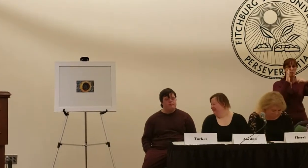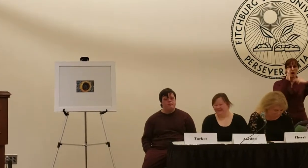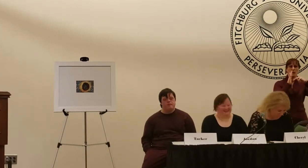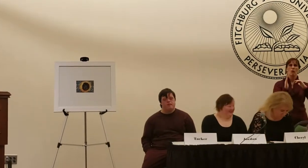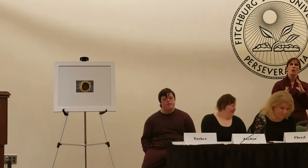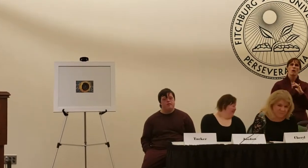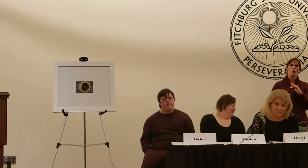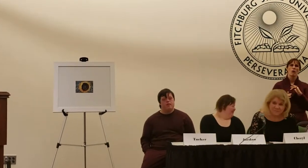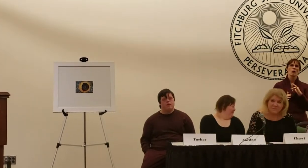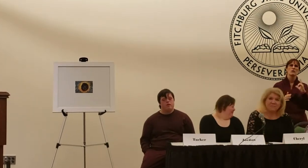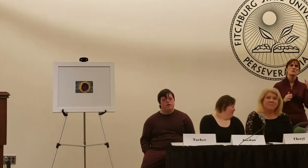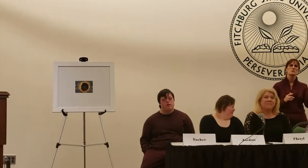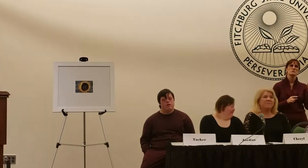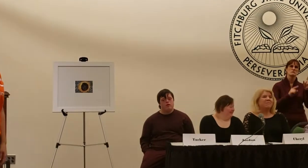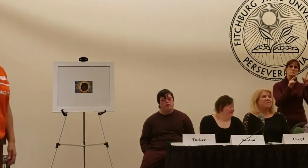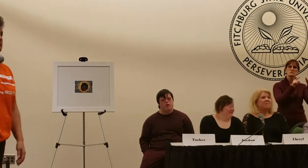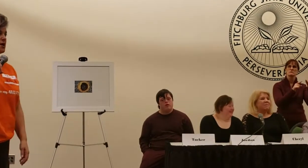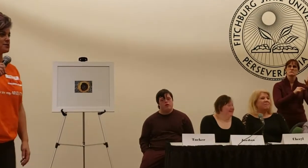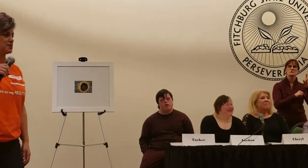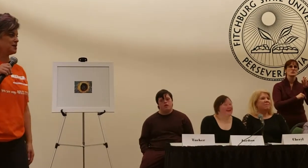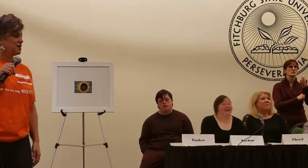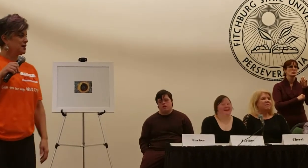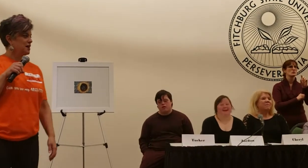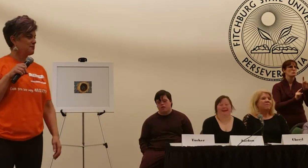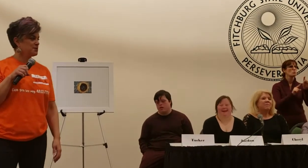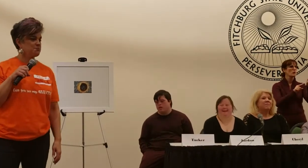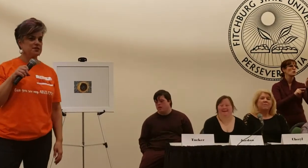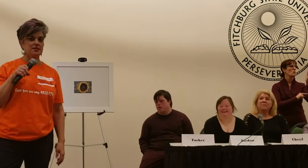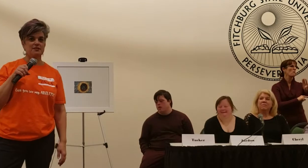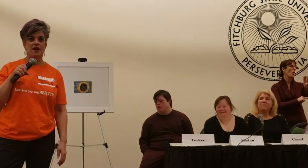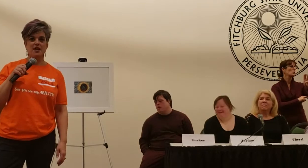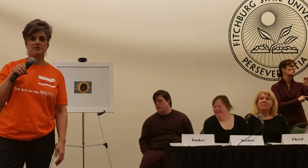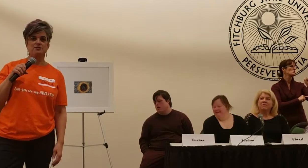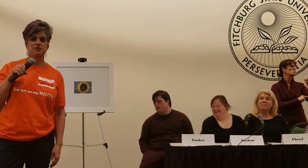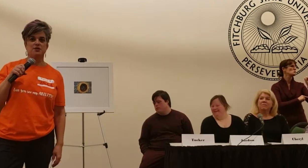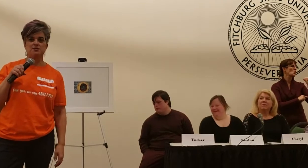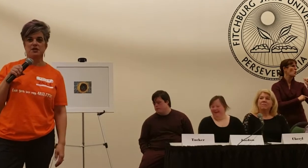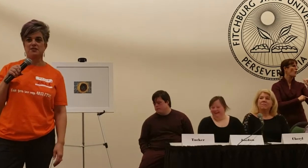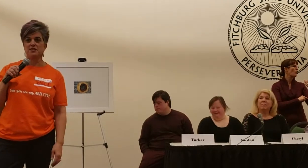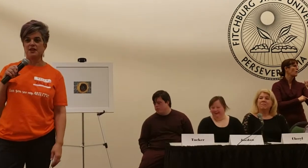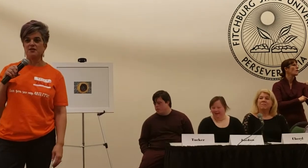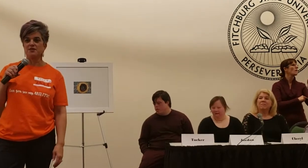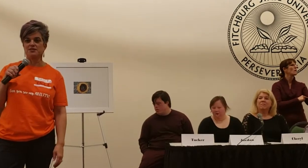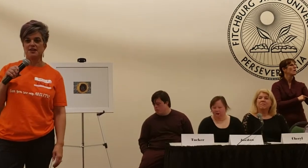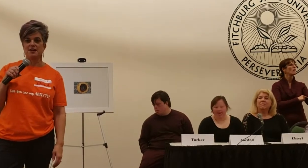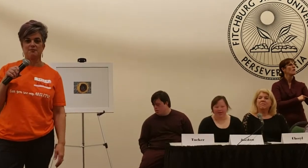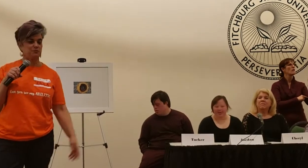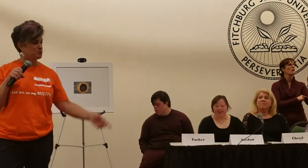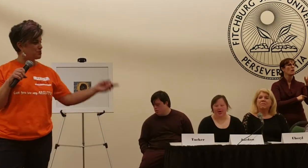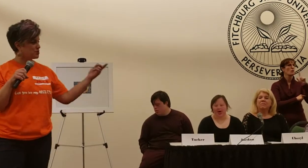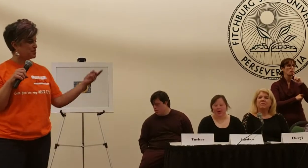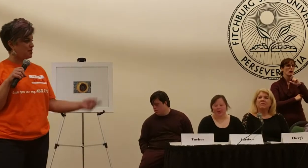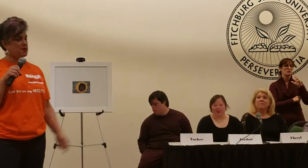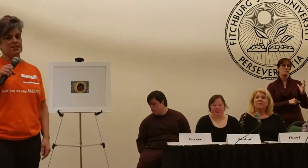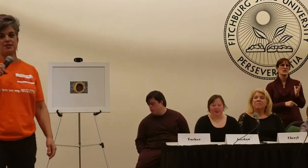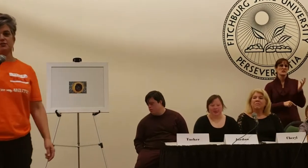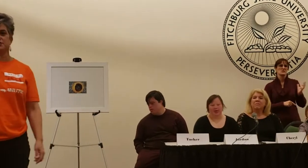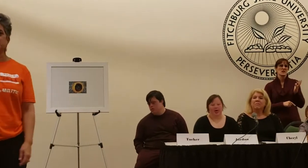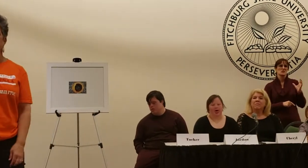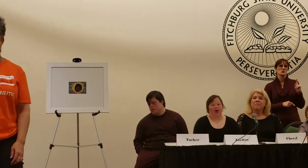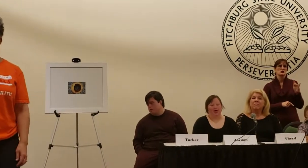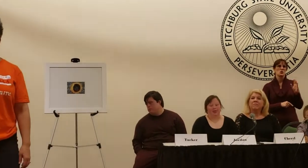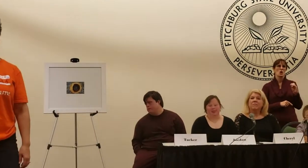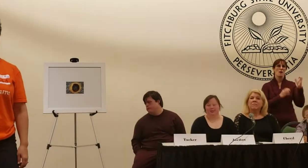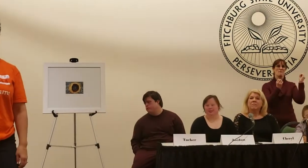at SOA. I don't know if any of you have been to SOA in Boston. They're pretty high-end studios, and the artists looked at that painting,